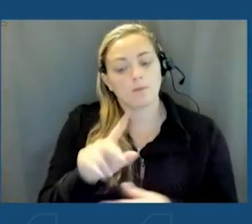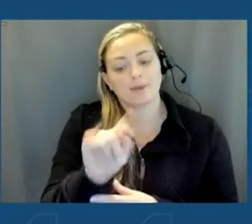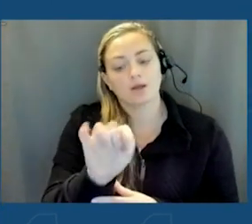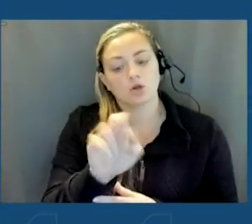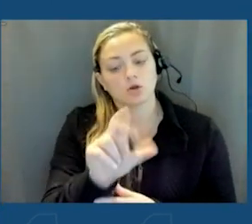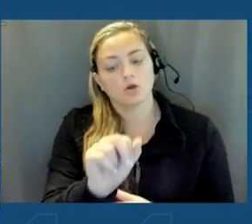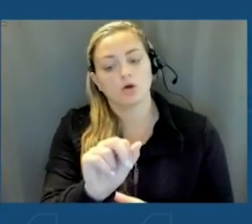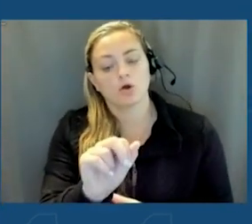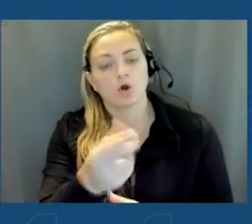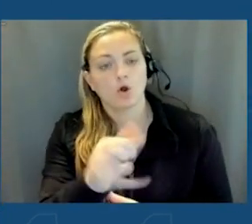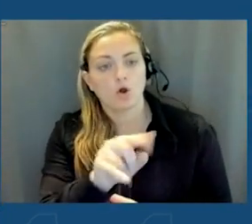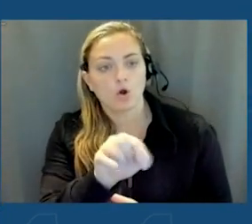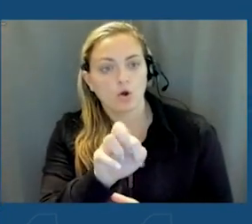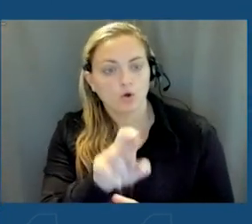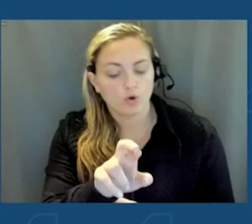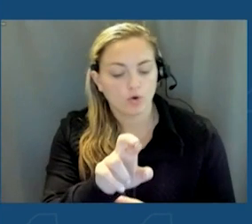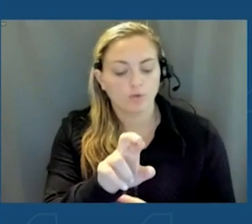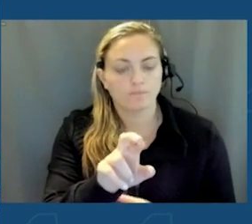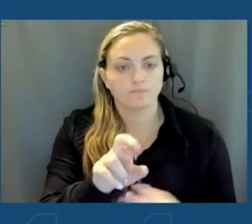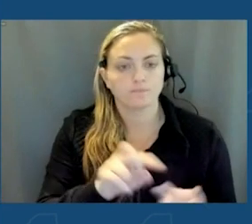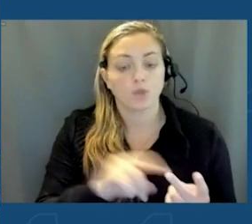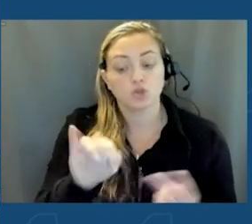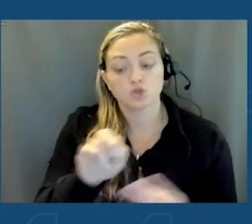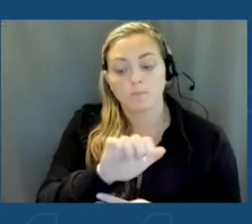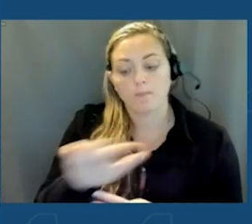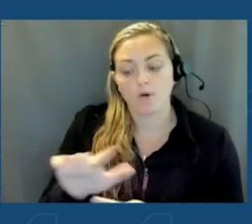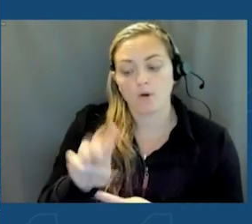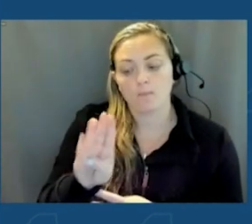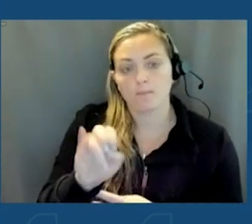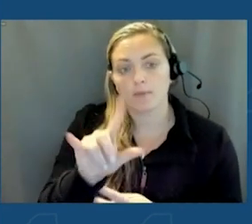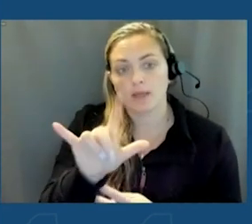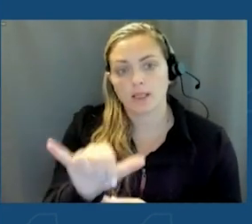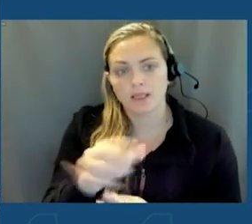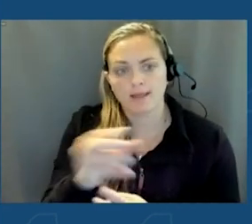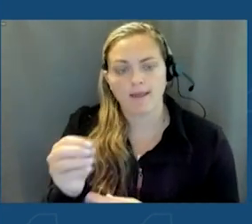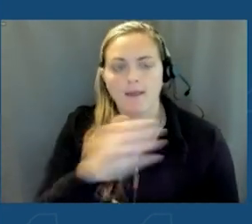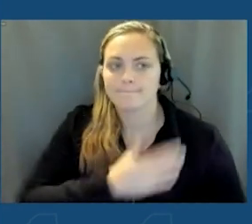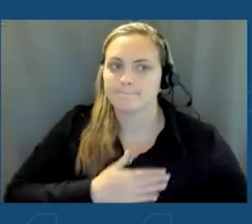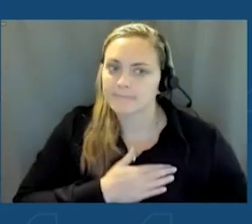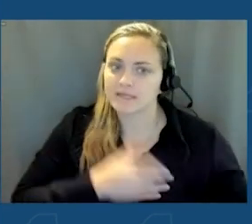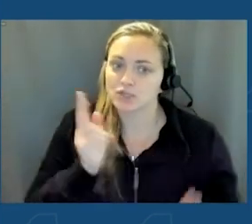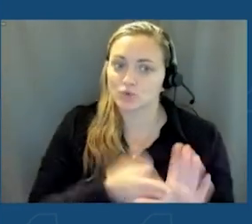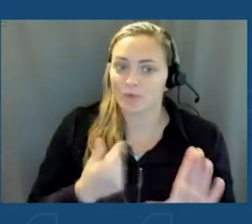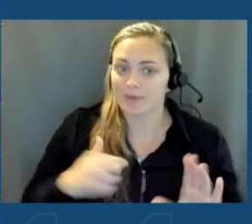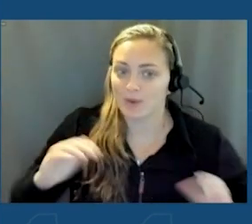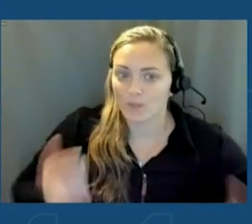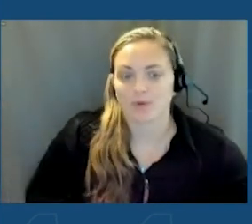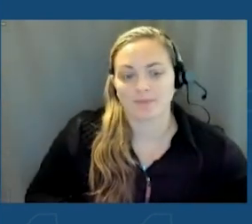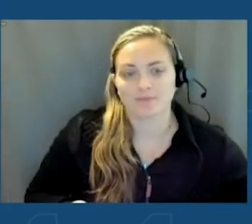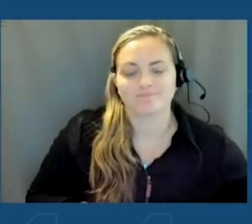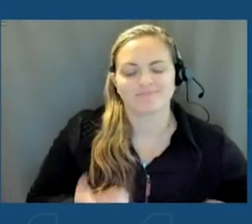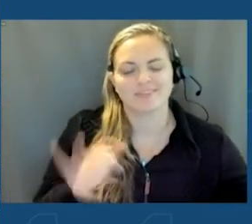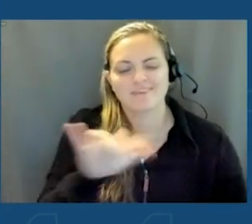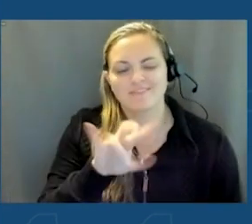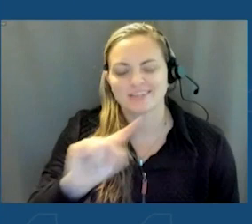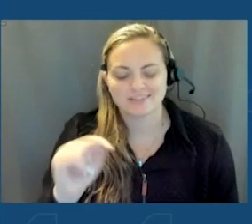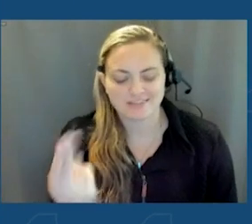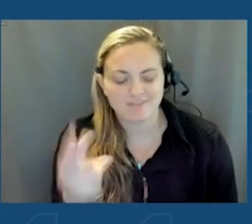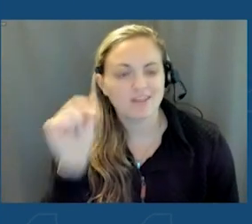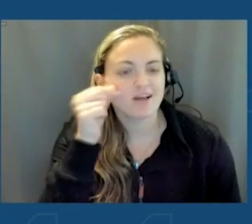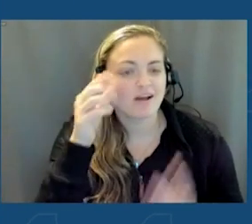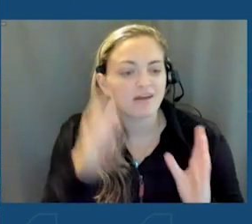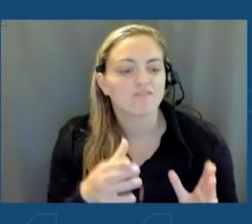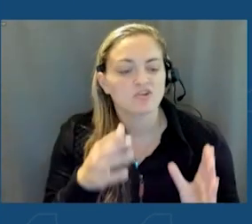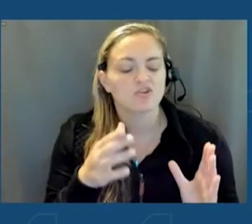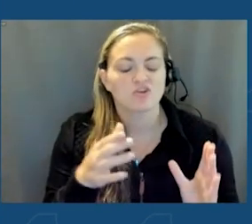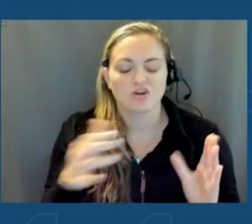State Senator Jamal Bailey, and please join me in welcoming the 57th Governor of the